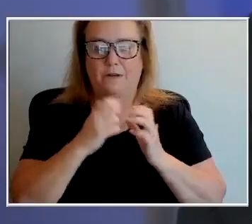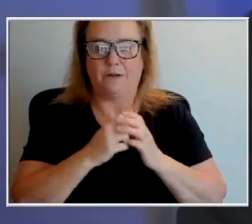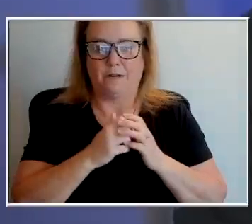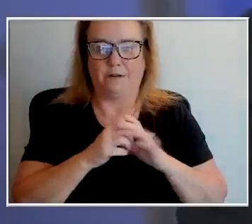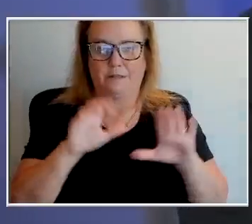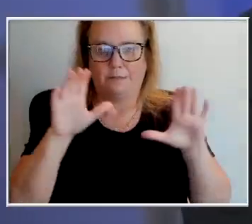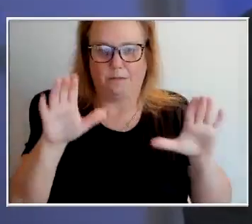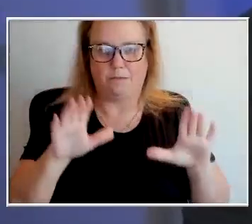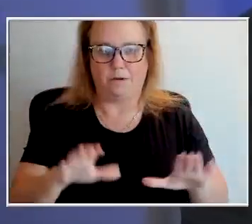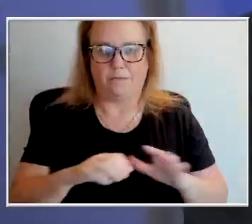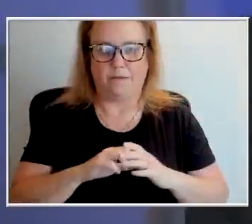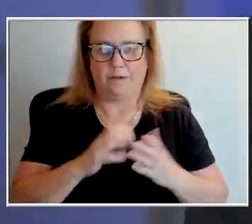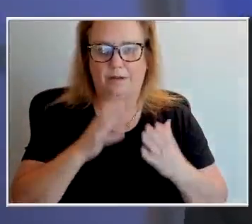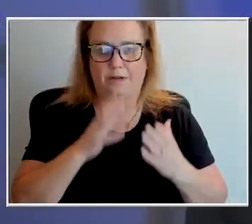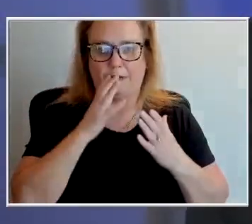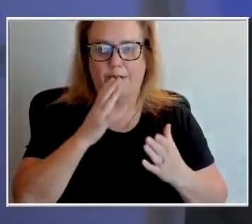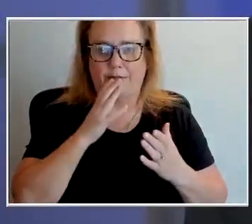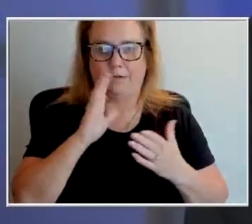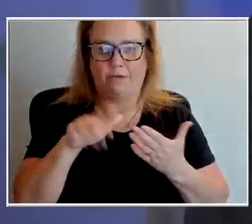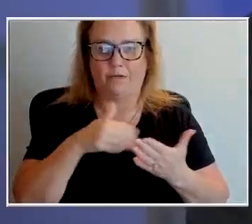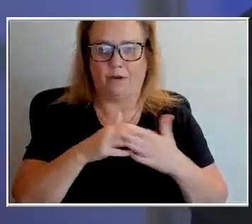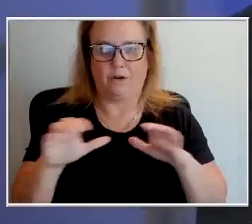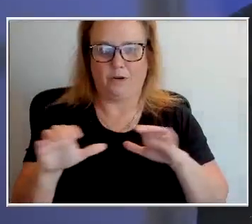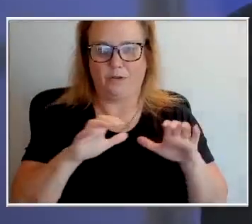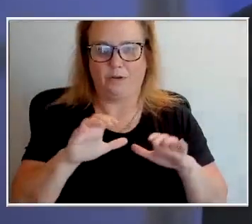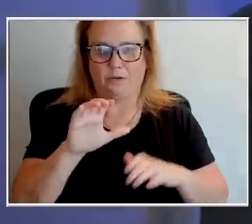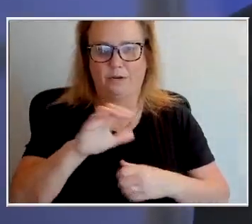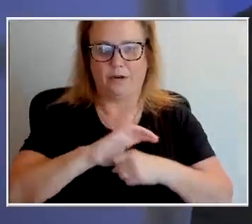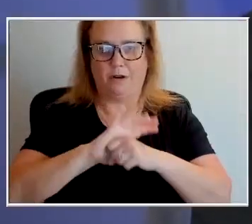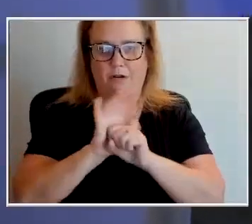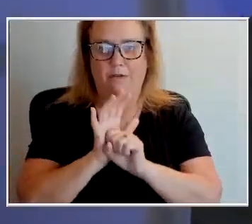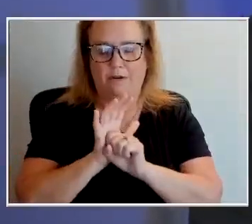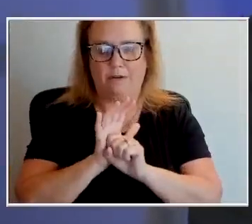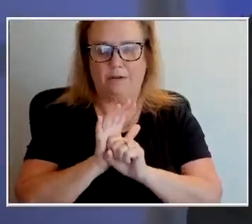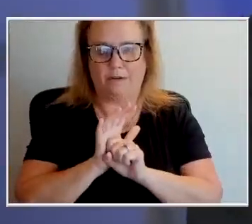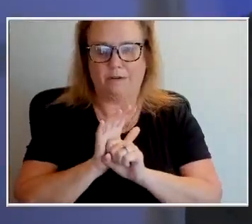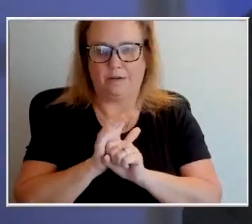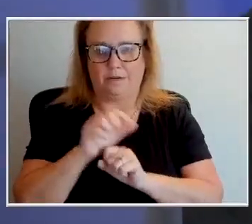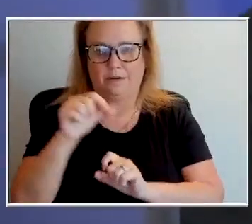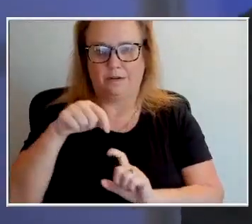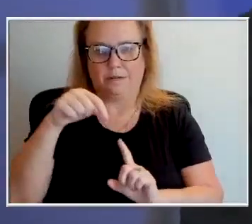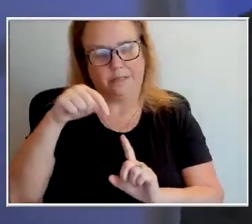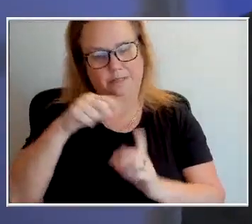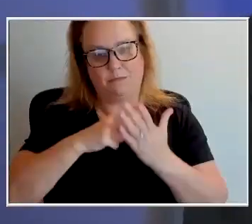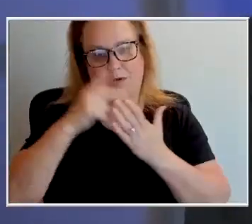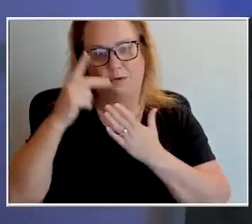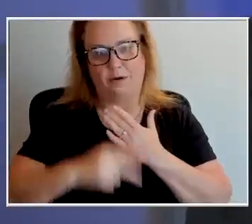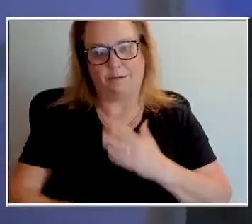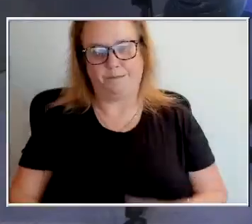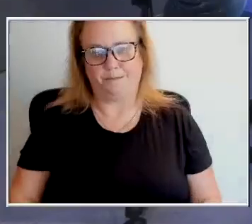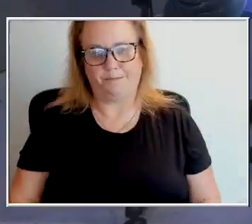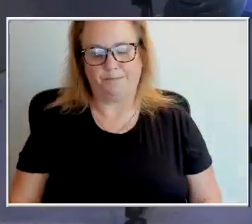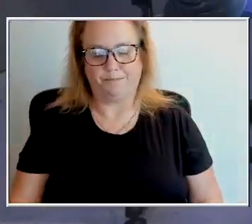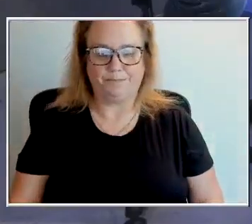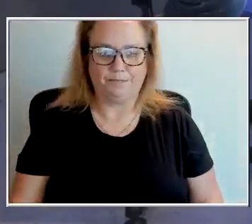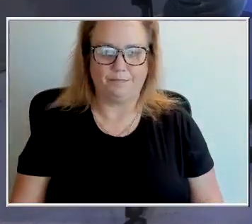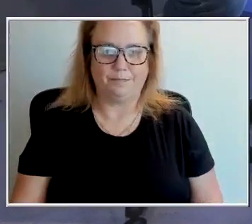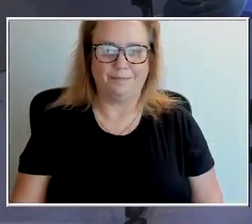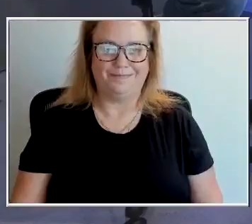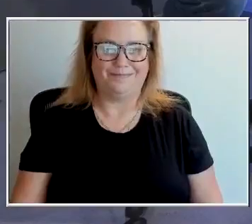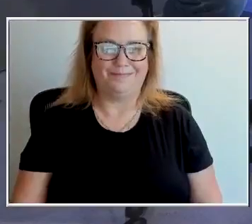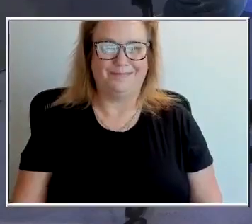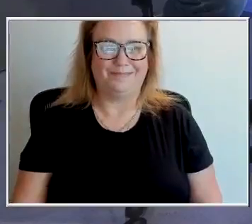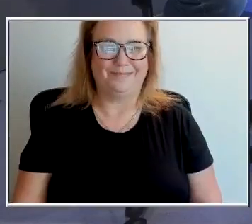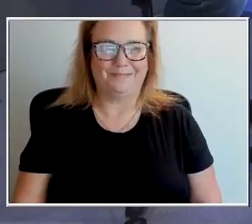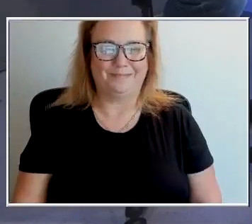wonderful. Yeah. And thank you for what you all did during COVID. You bet. And in particular this setting. Well, we're happy to serve, and that's